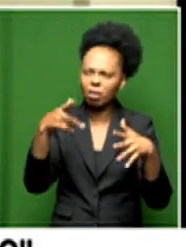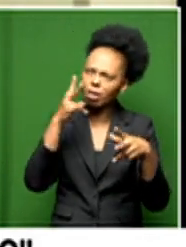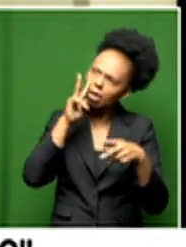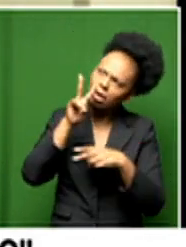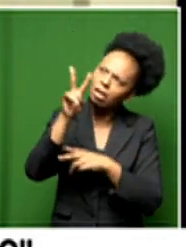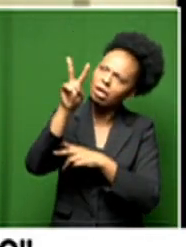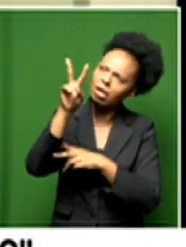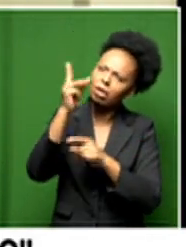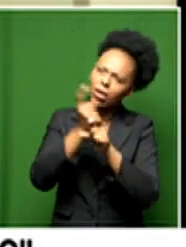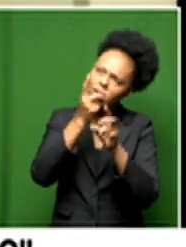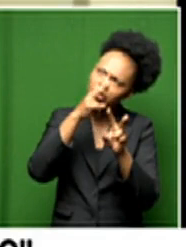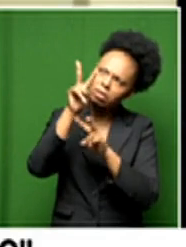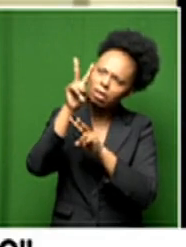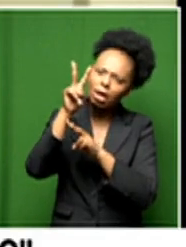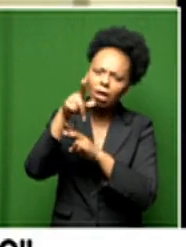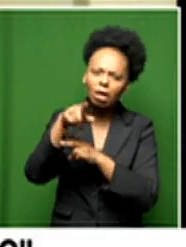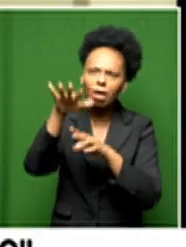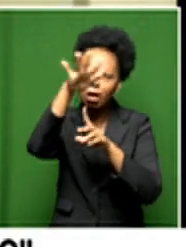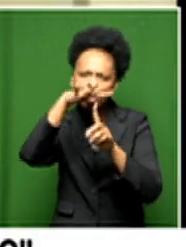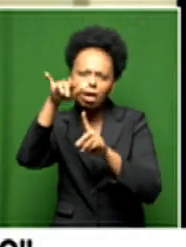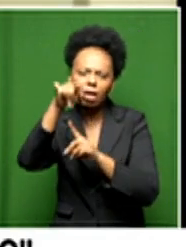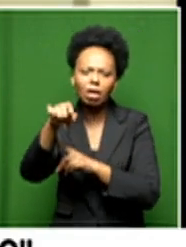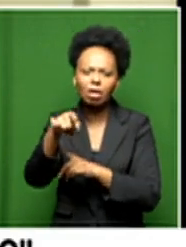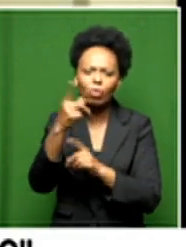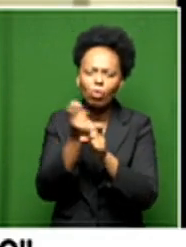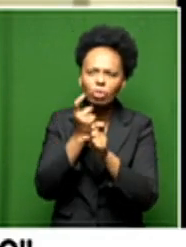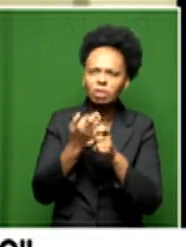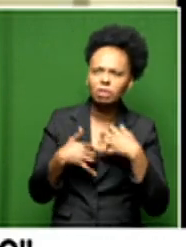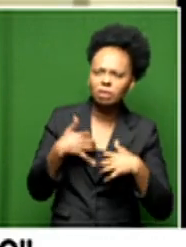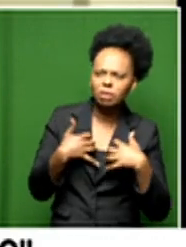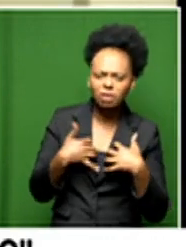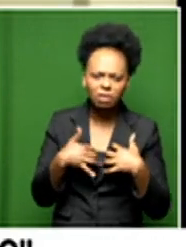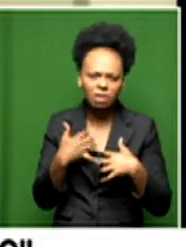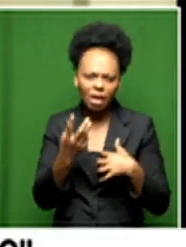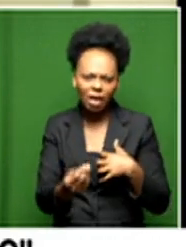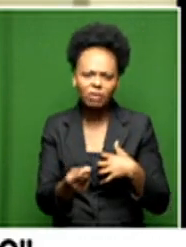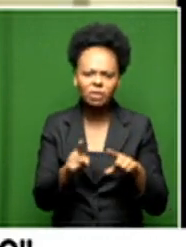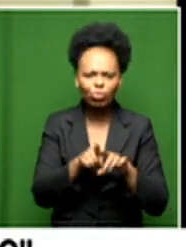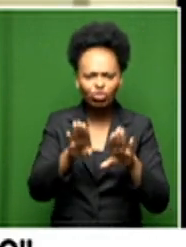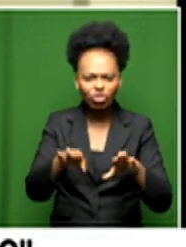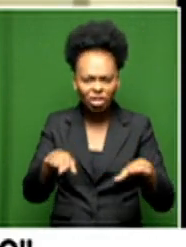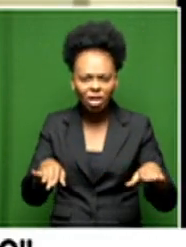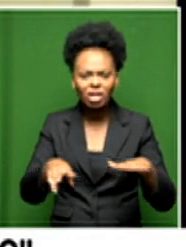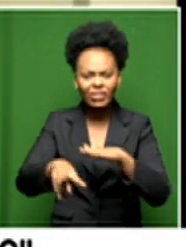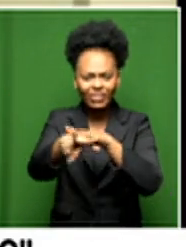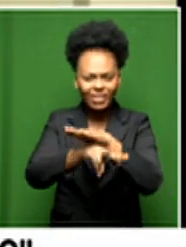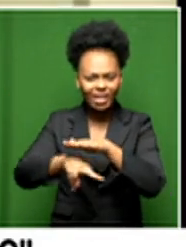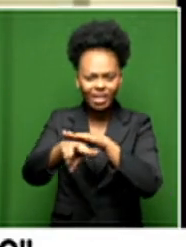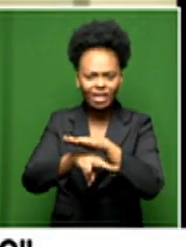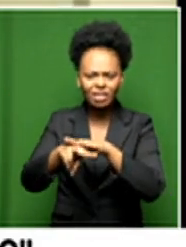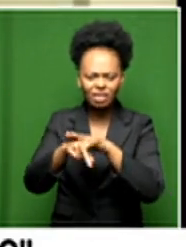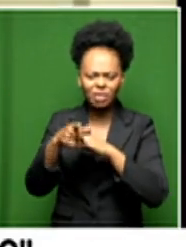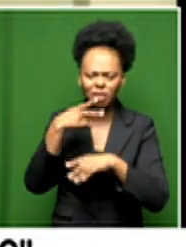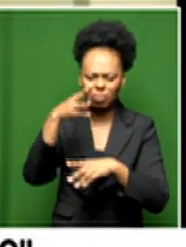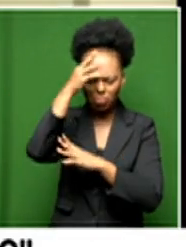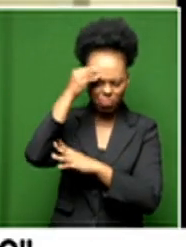wonder kept me buoyed, kept me floating. And the children, particularly in that village, left a mark on